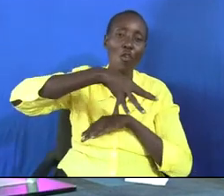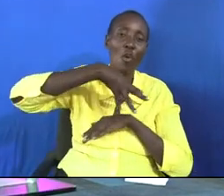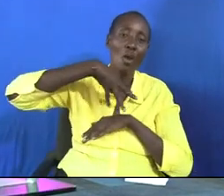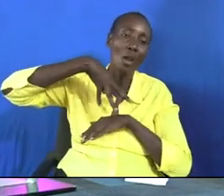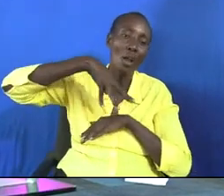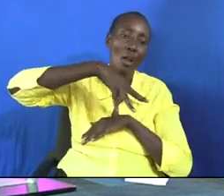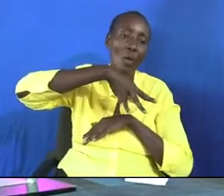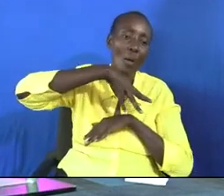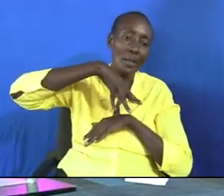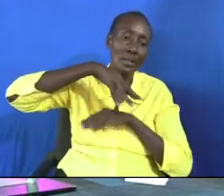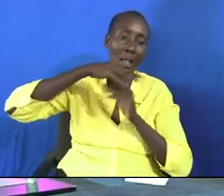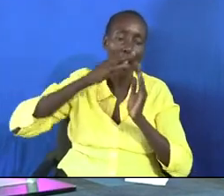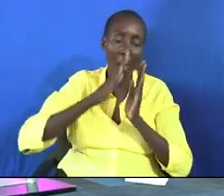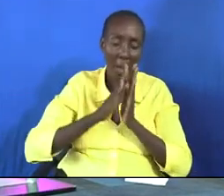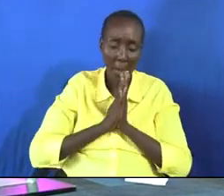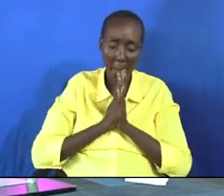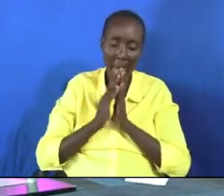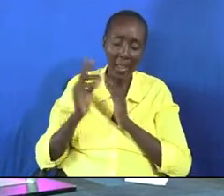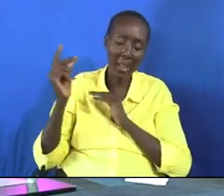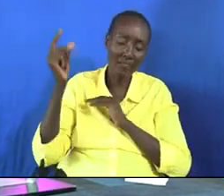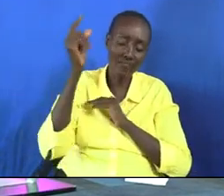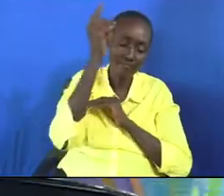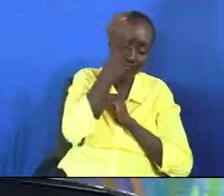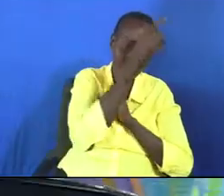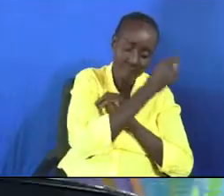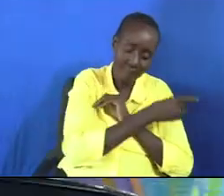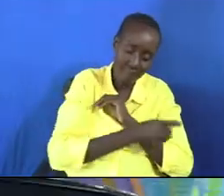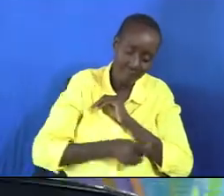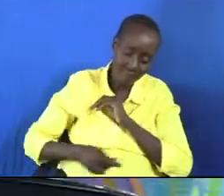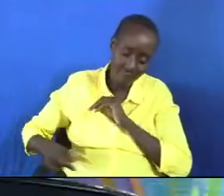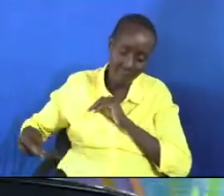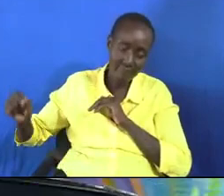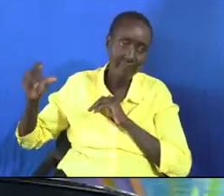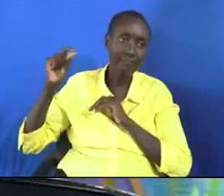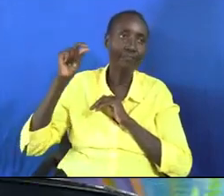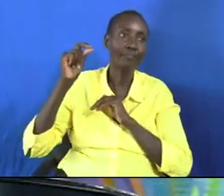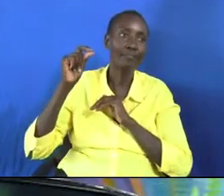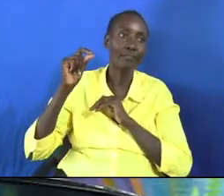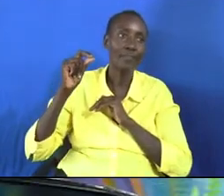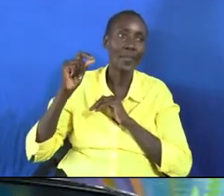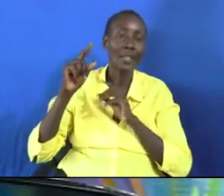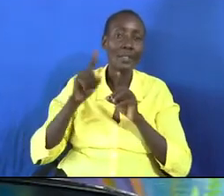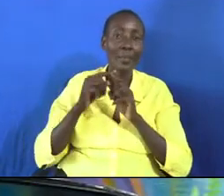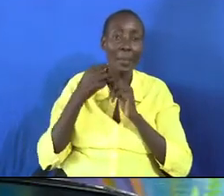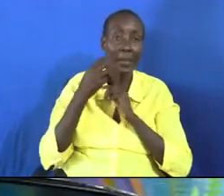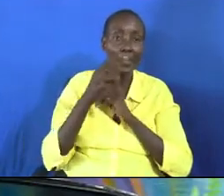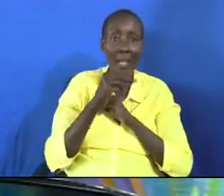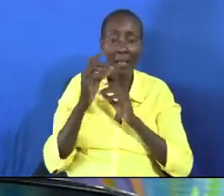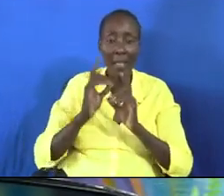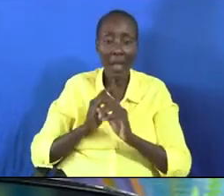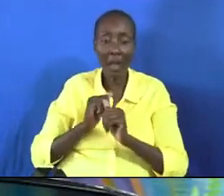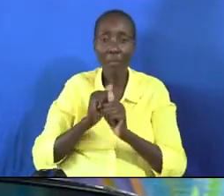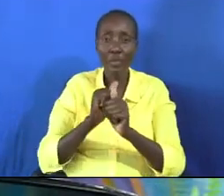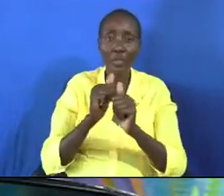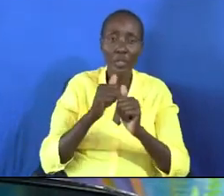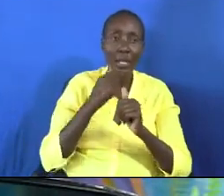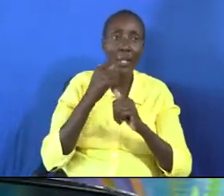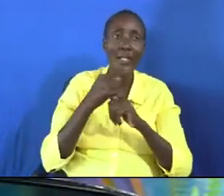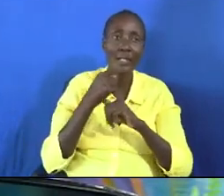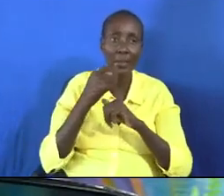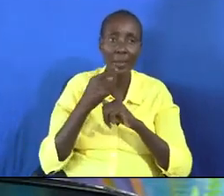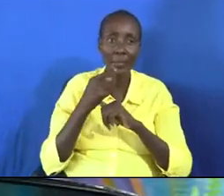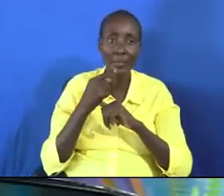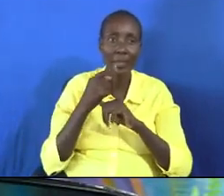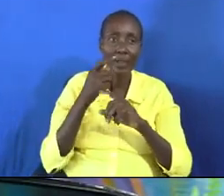where you can pray for a whole day and a whole night. I've been following some apostle somewhere, and there's a day he